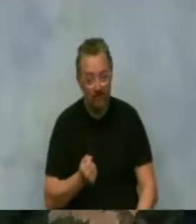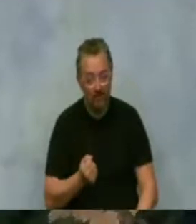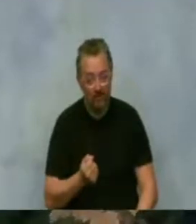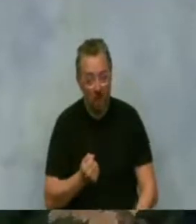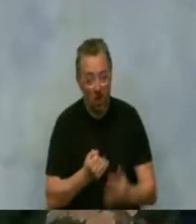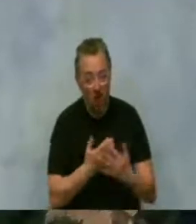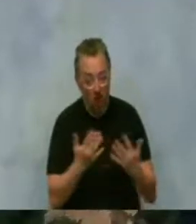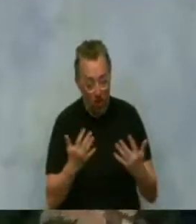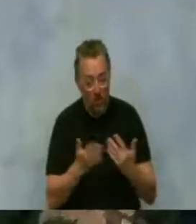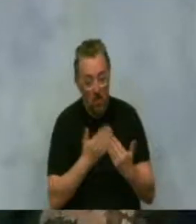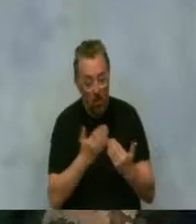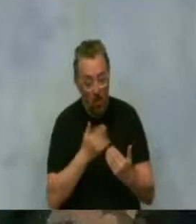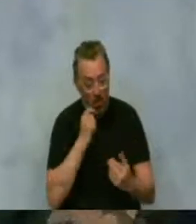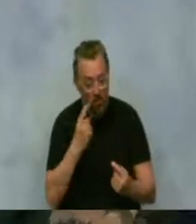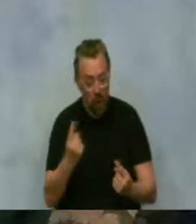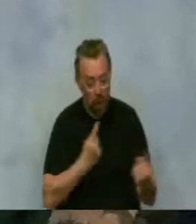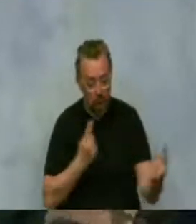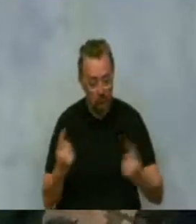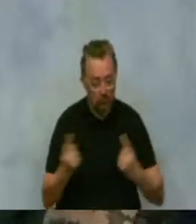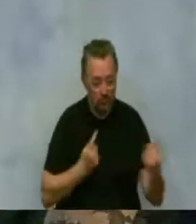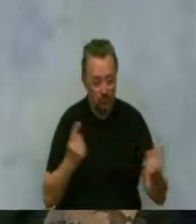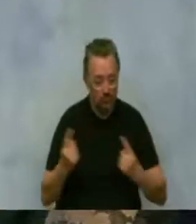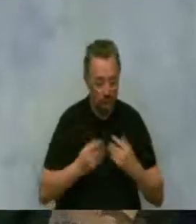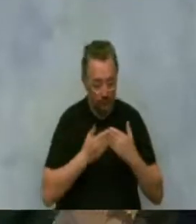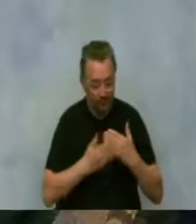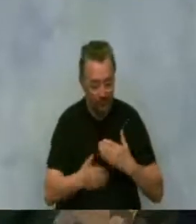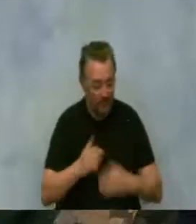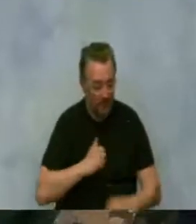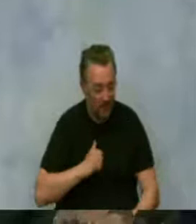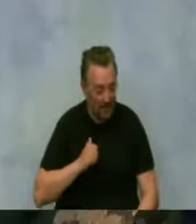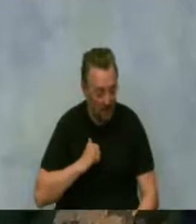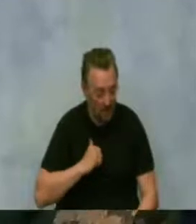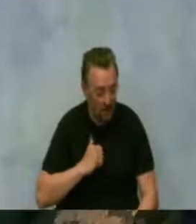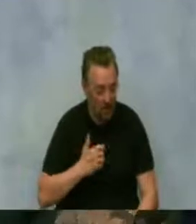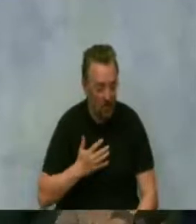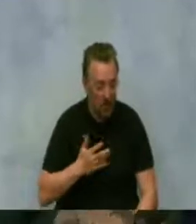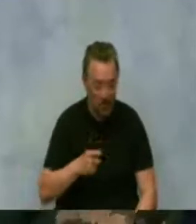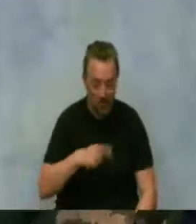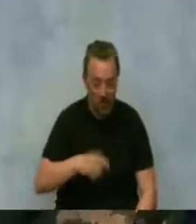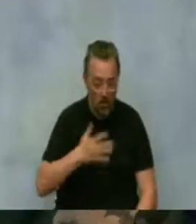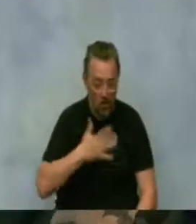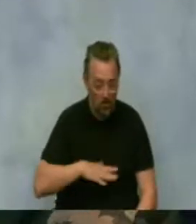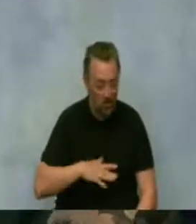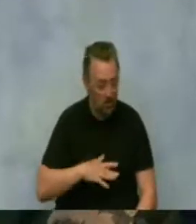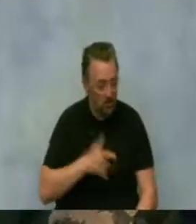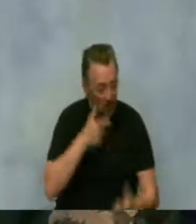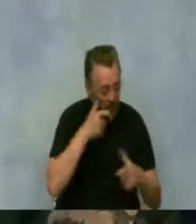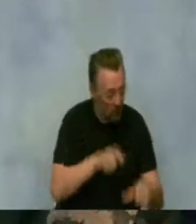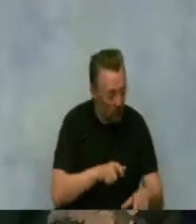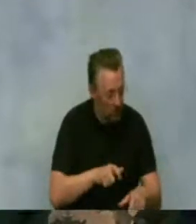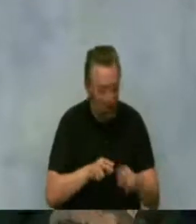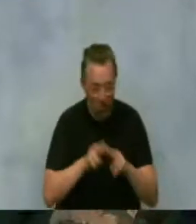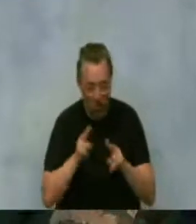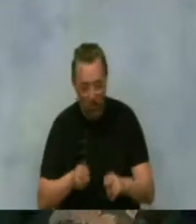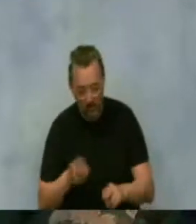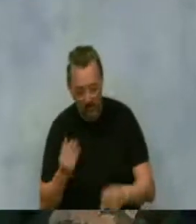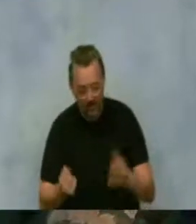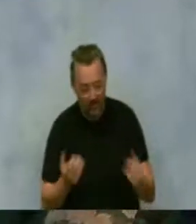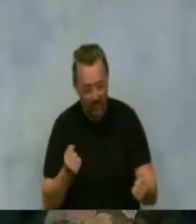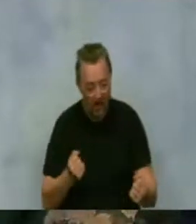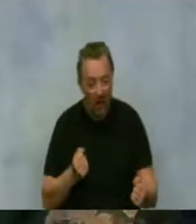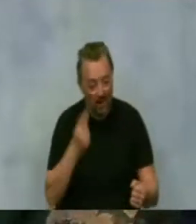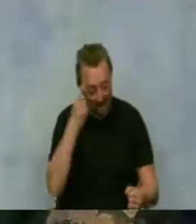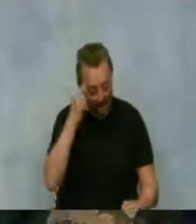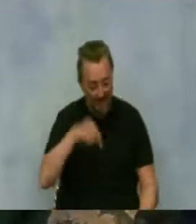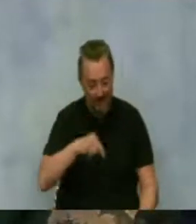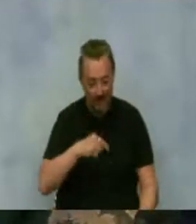lots more people coming to us over the next couple of years looking for homes, looking for accommodation. And I think that this needs